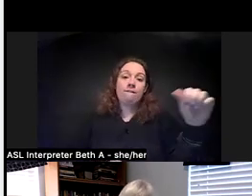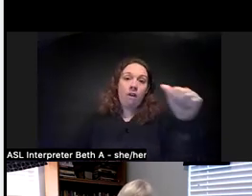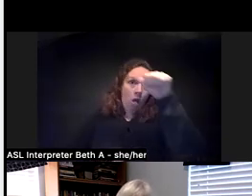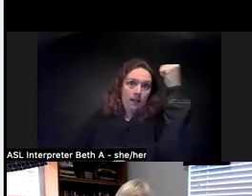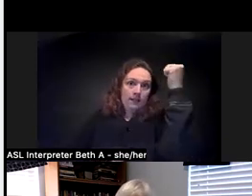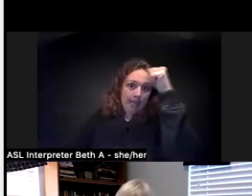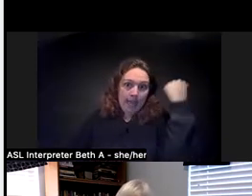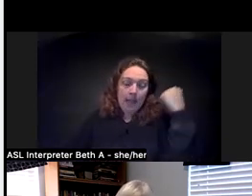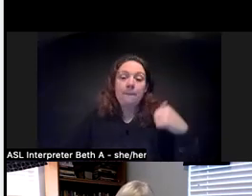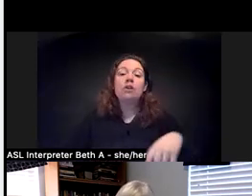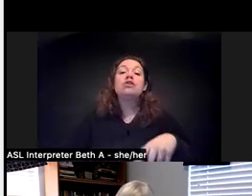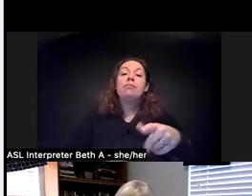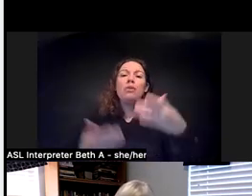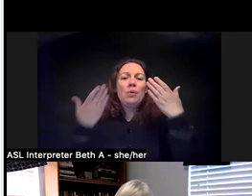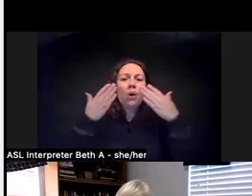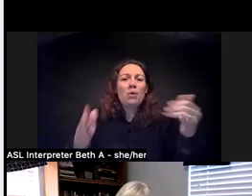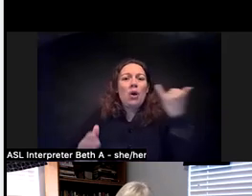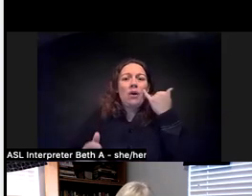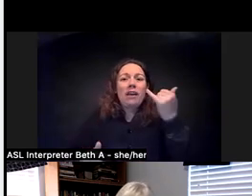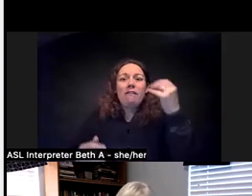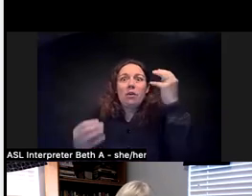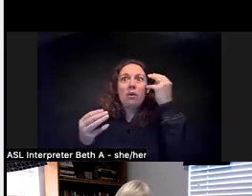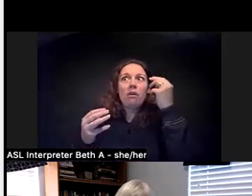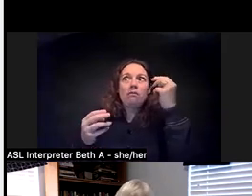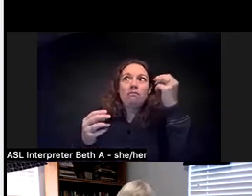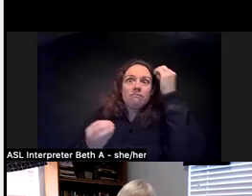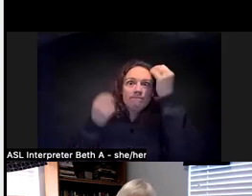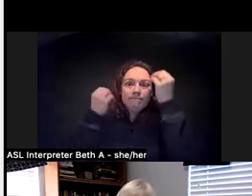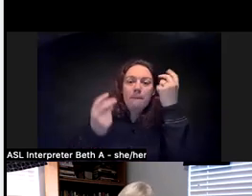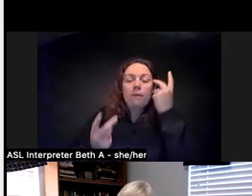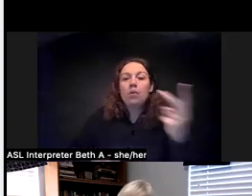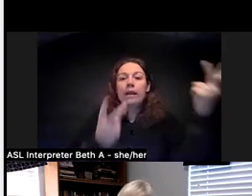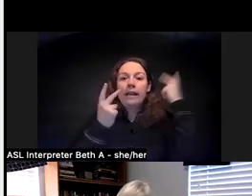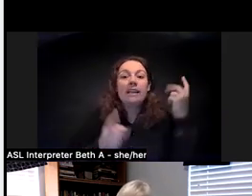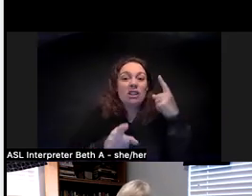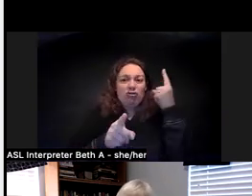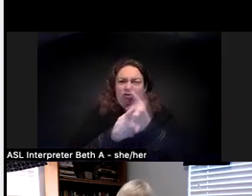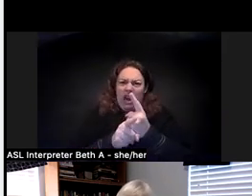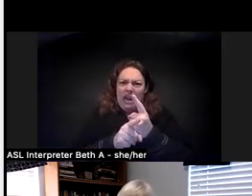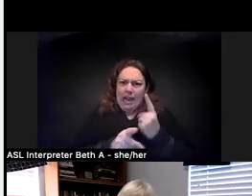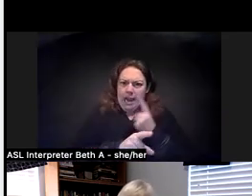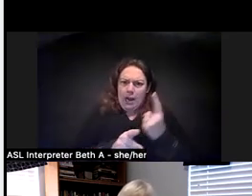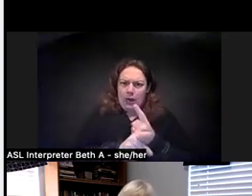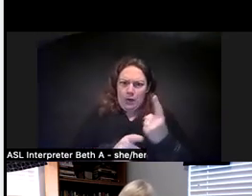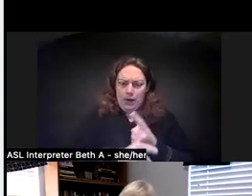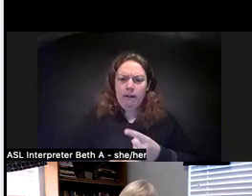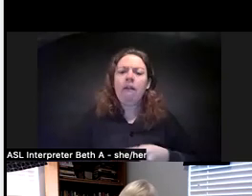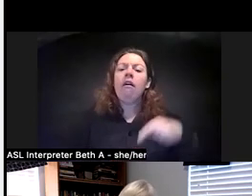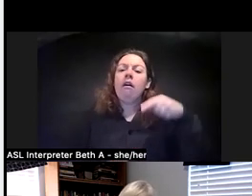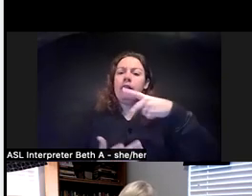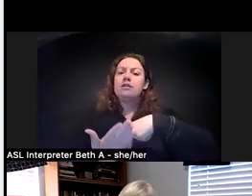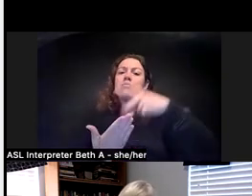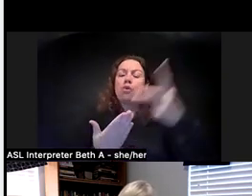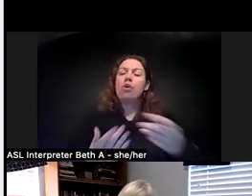at the Museum of Modern Art in New York, gave me the confidence to know that I'd been able to retain